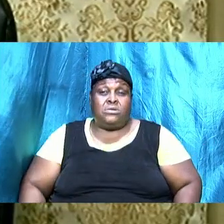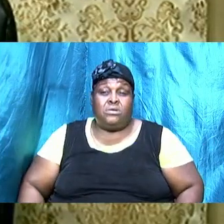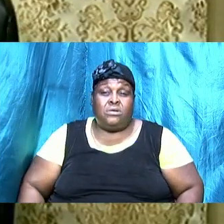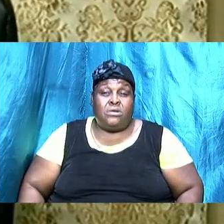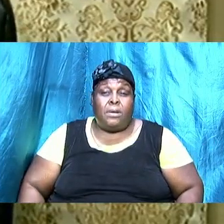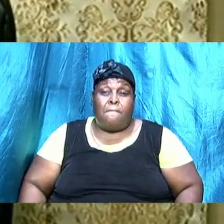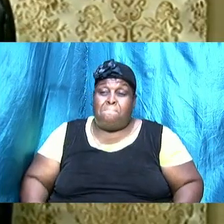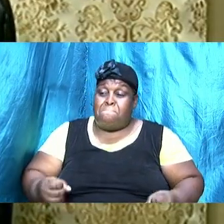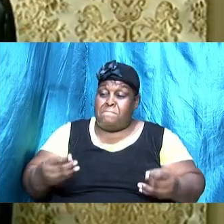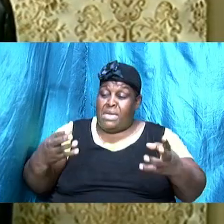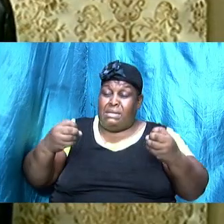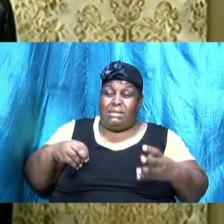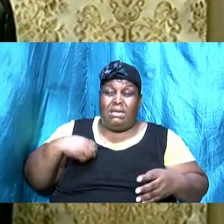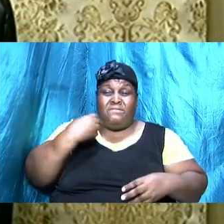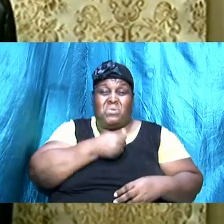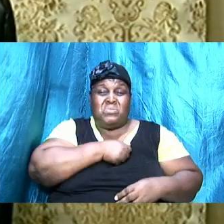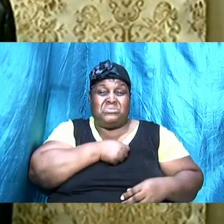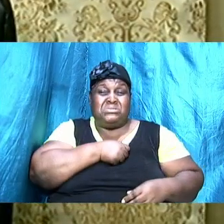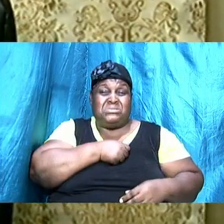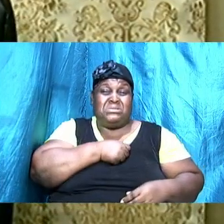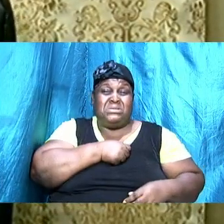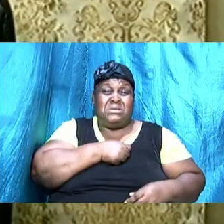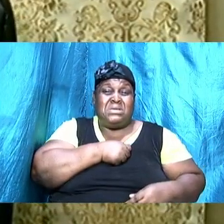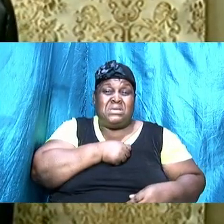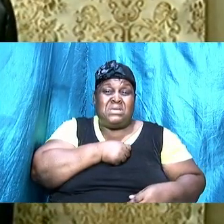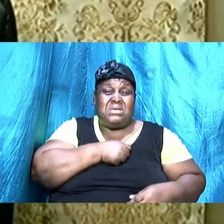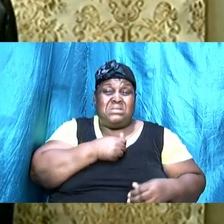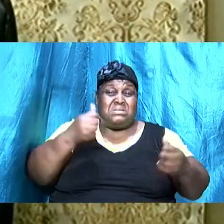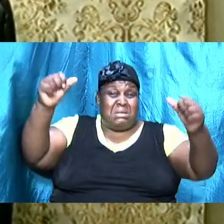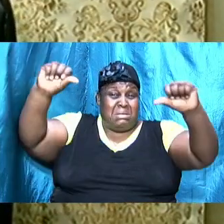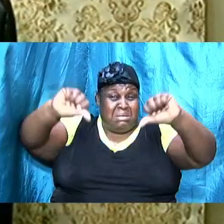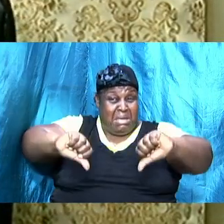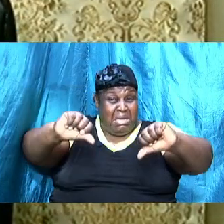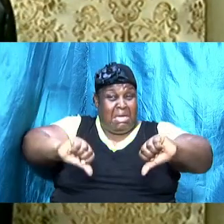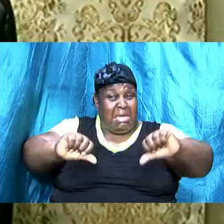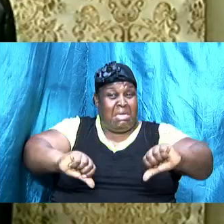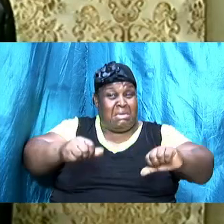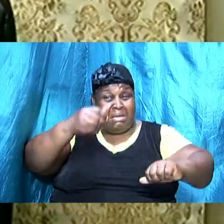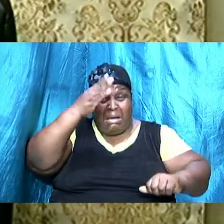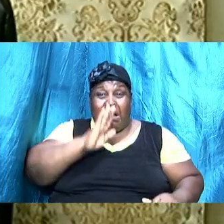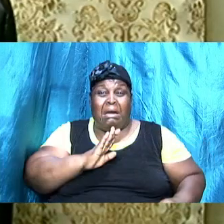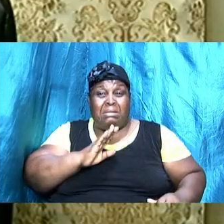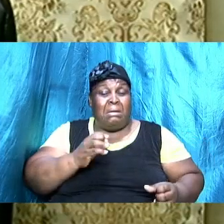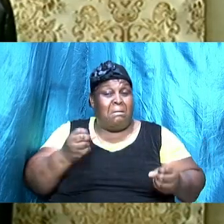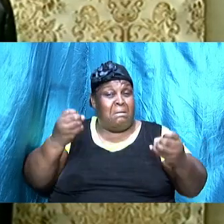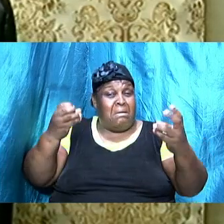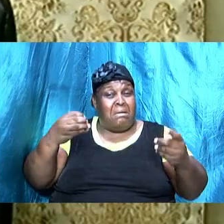And many of us deny him. Many of us betray him.